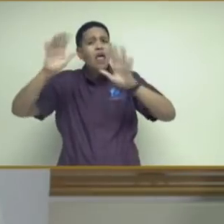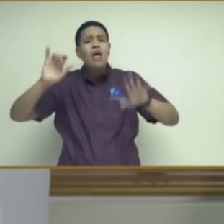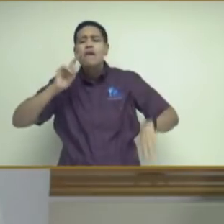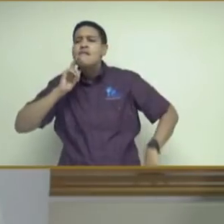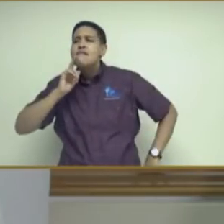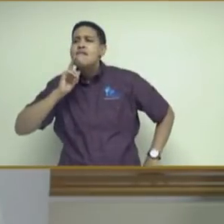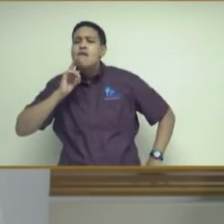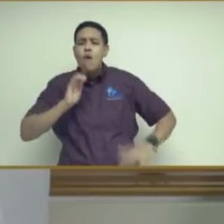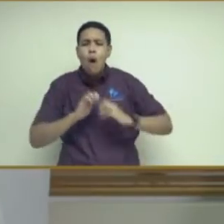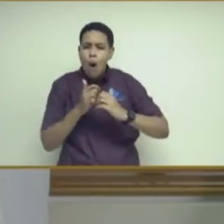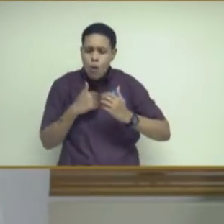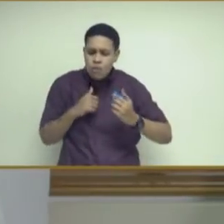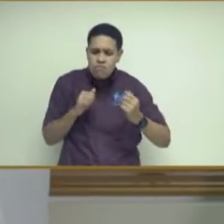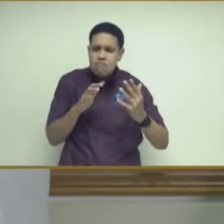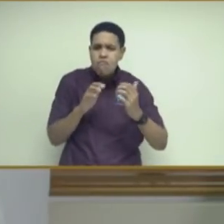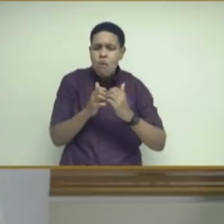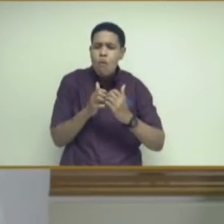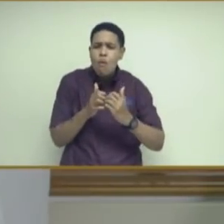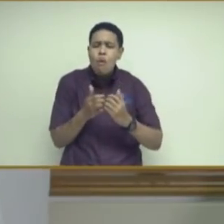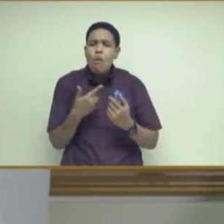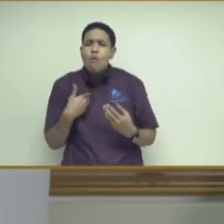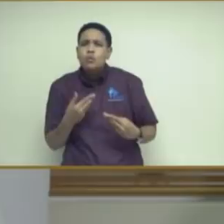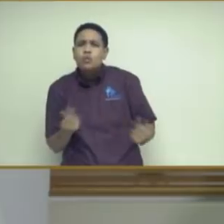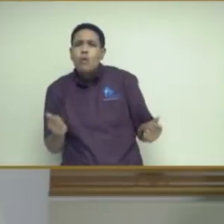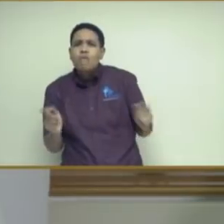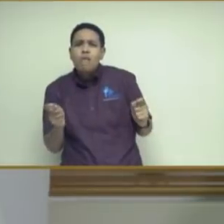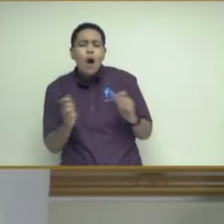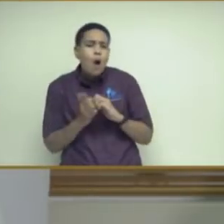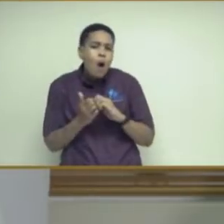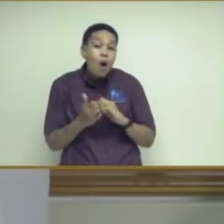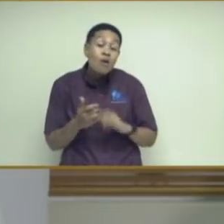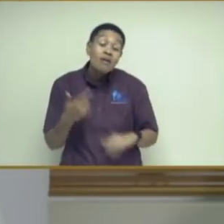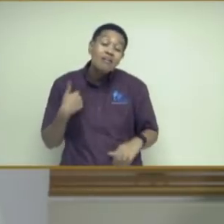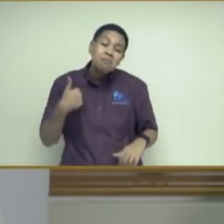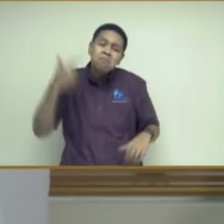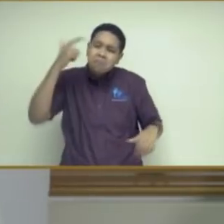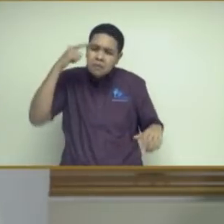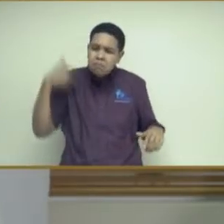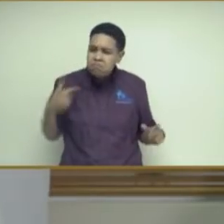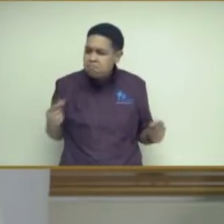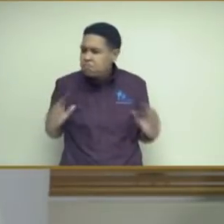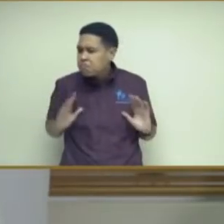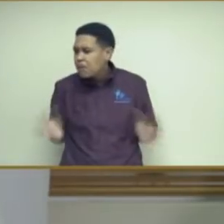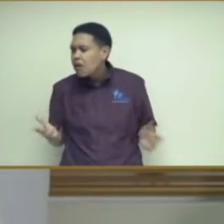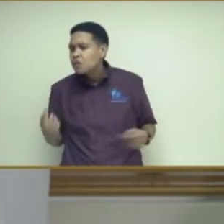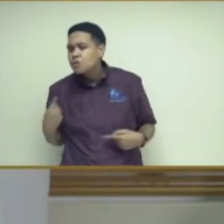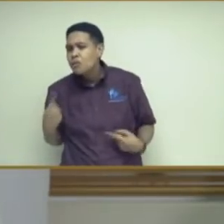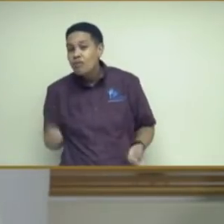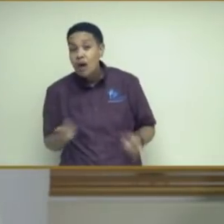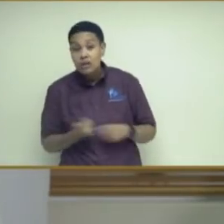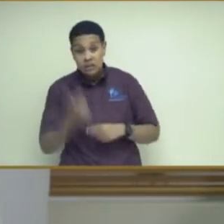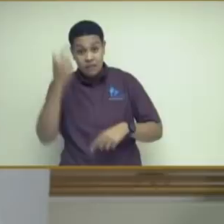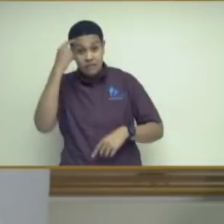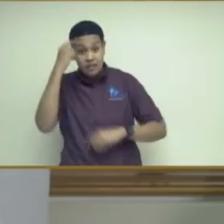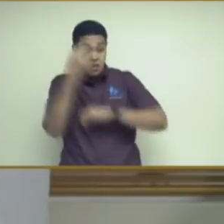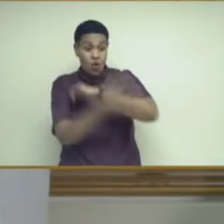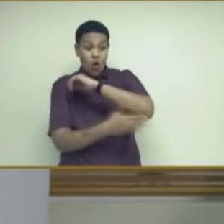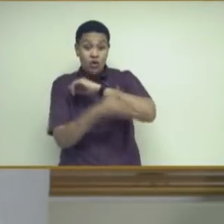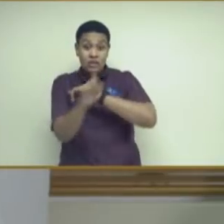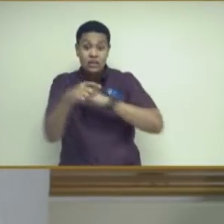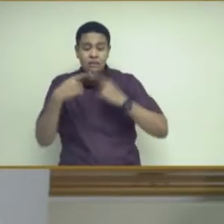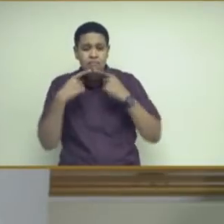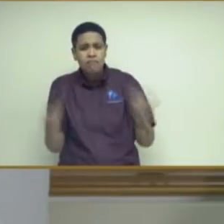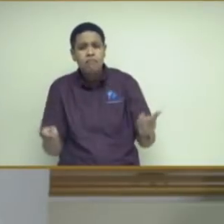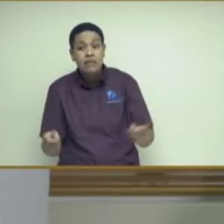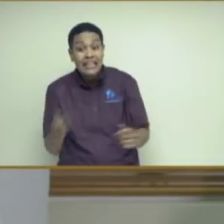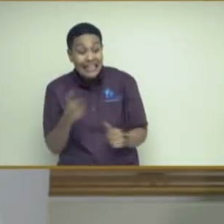it, and we think we are. We need the country to be also very clear that with each decision there are associated risks.